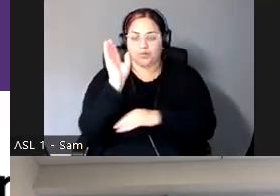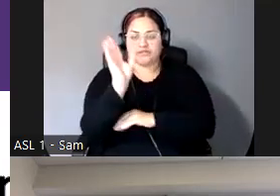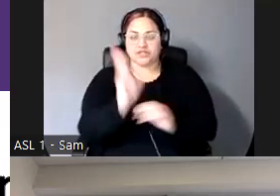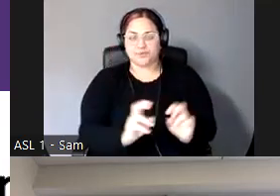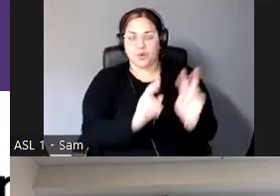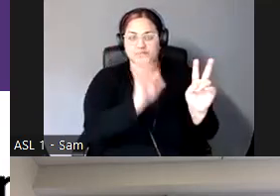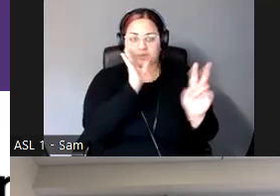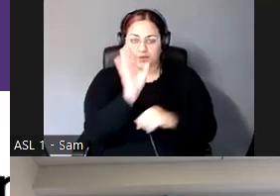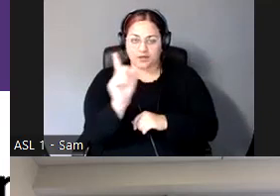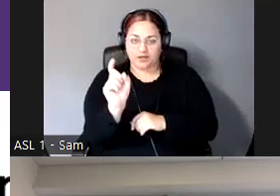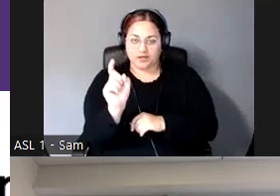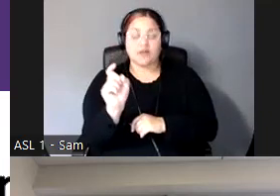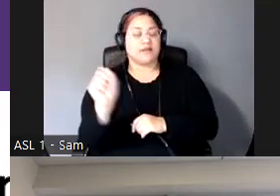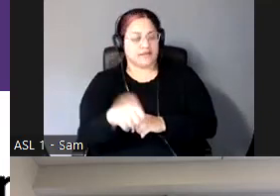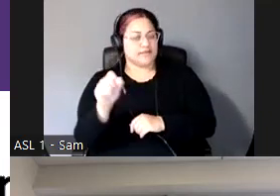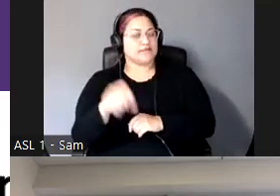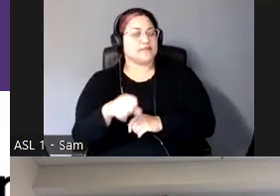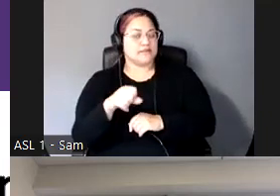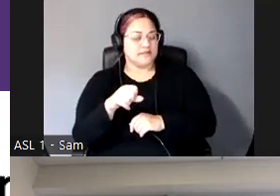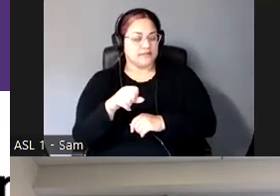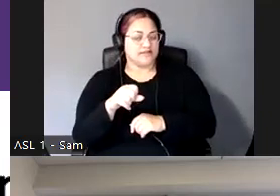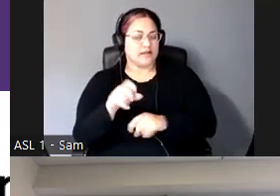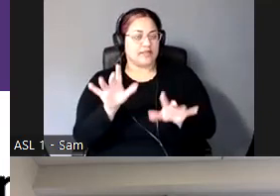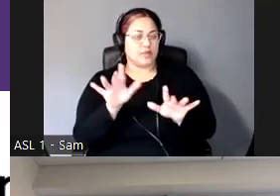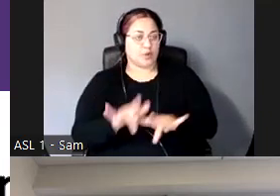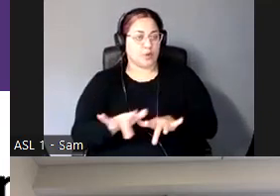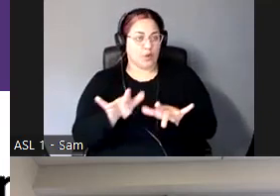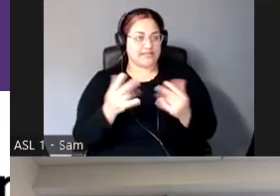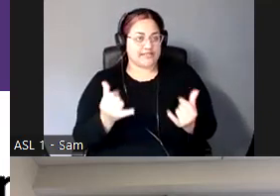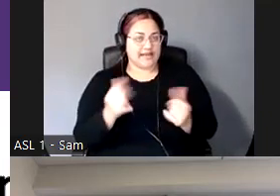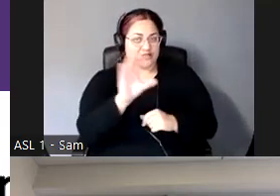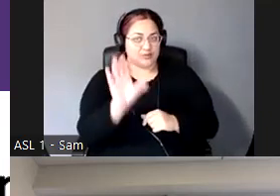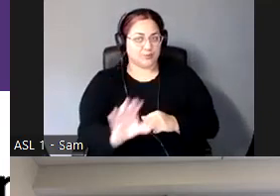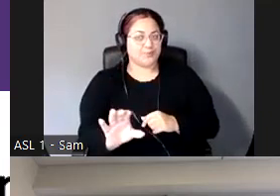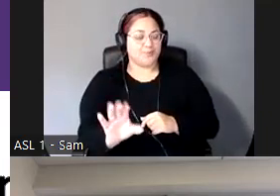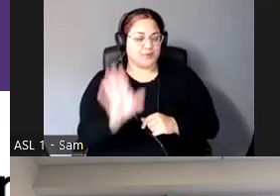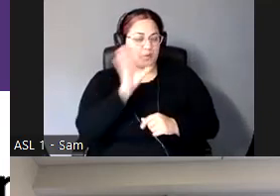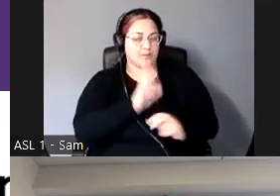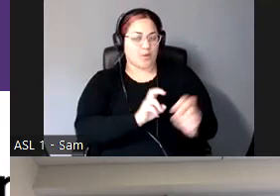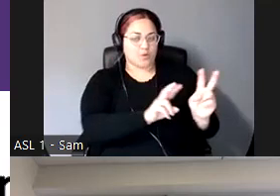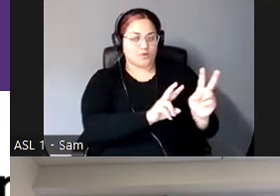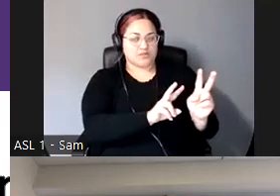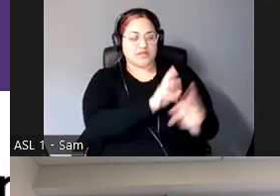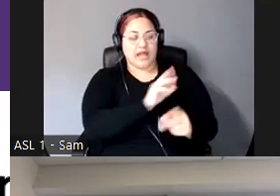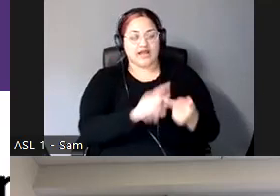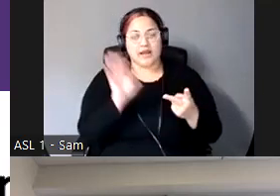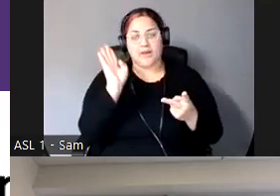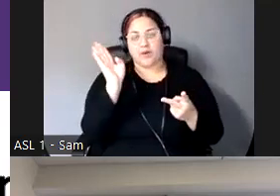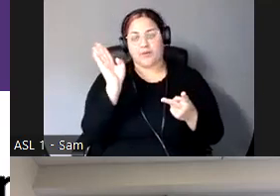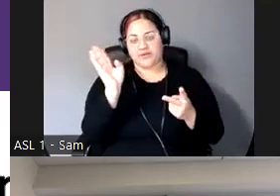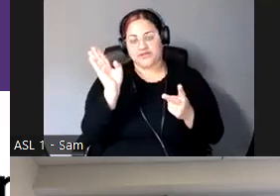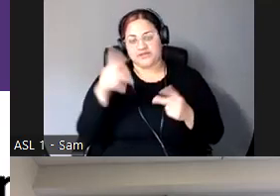Yes, the audio visual of today's recording will be posted, as well as the PowerPoint will be posted as